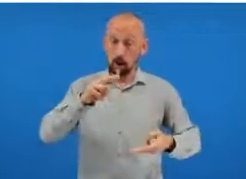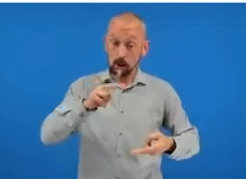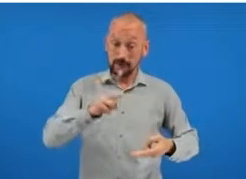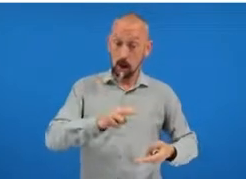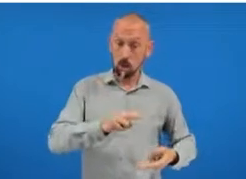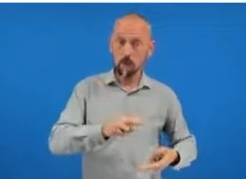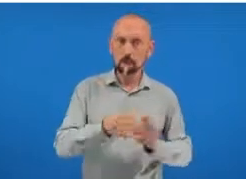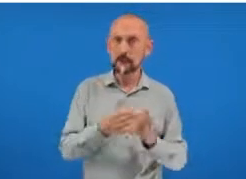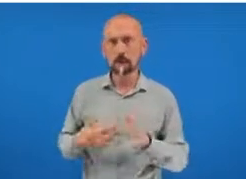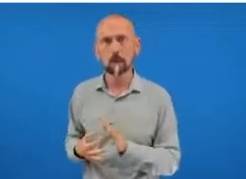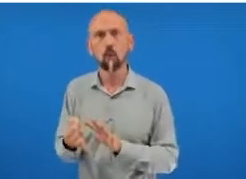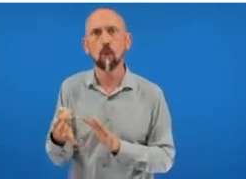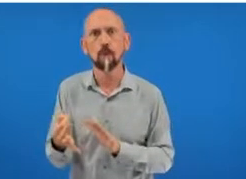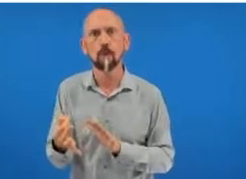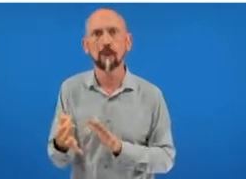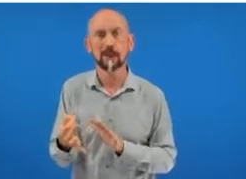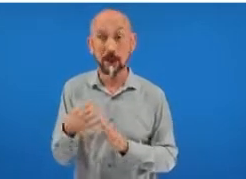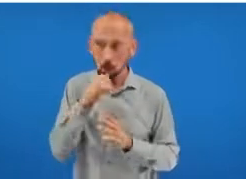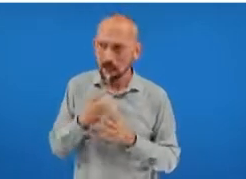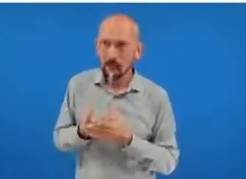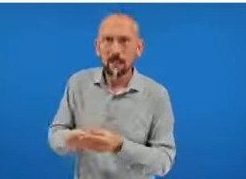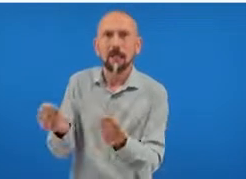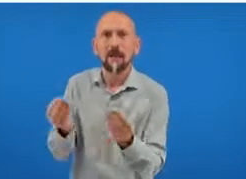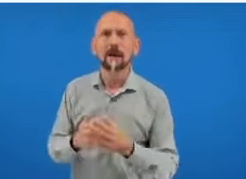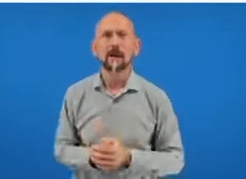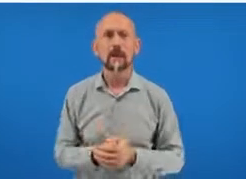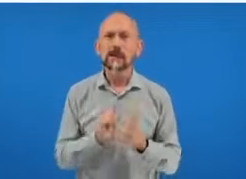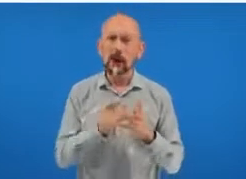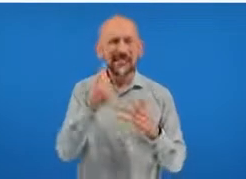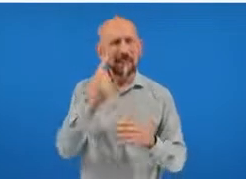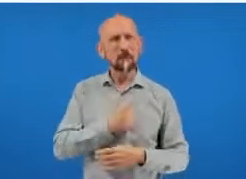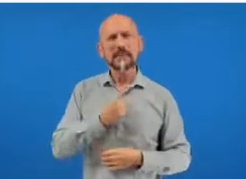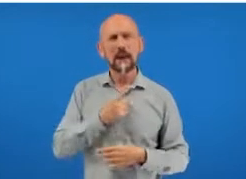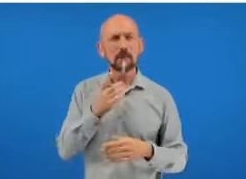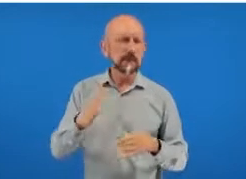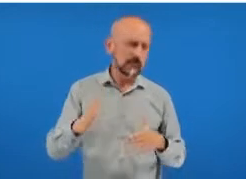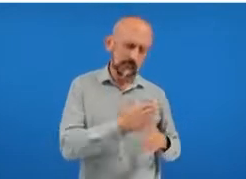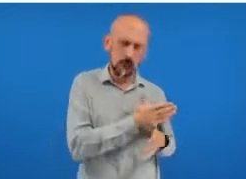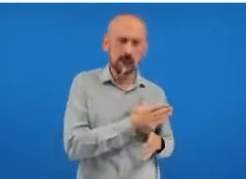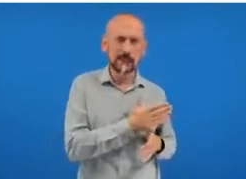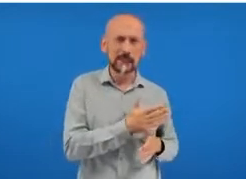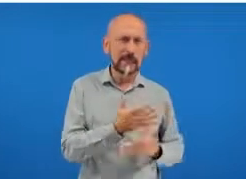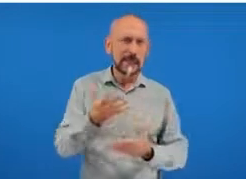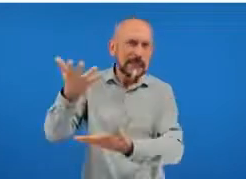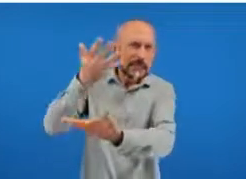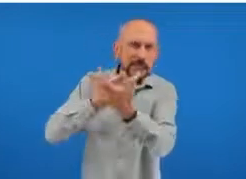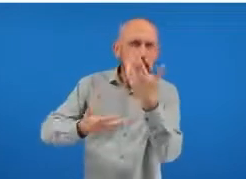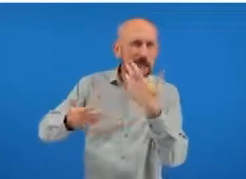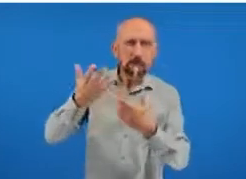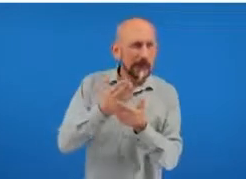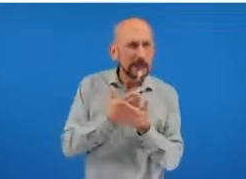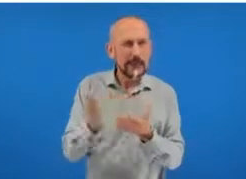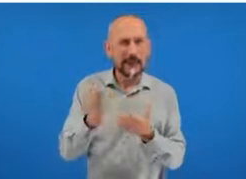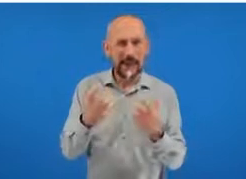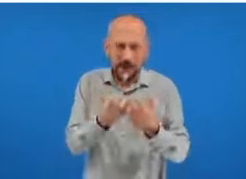at the start, I think the explanation wasn't given to me how that I could use